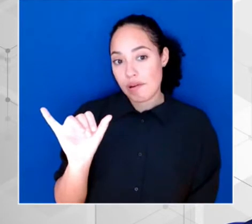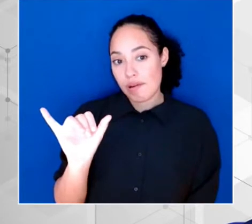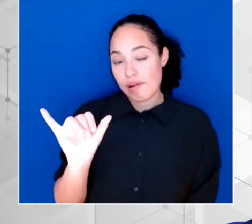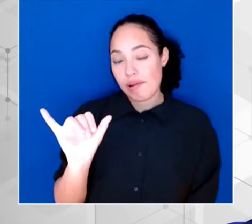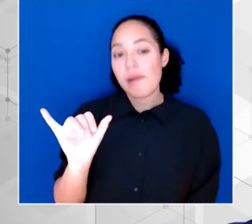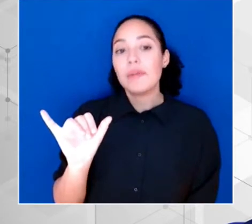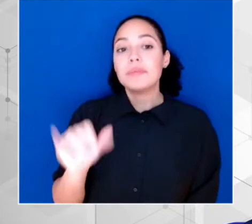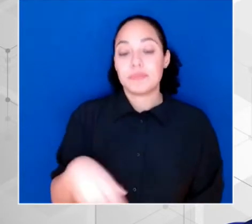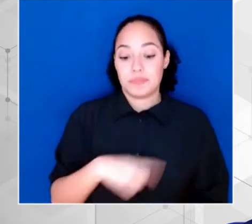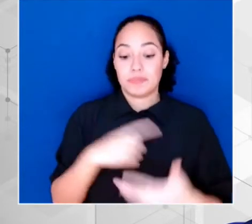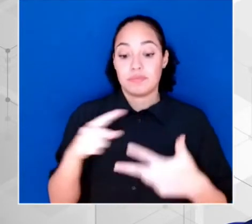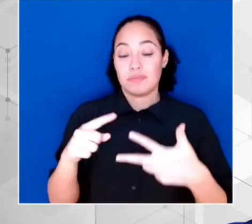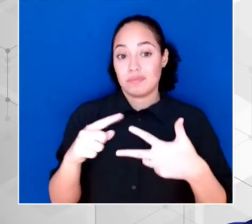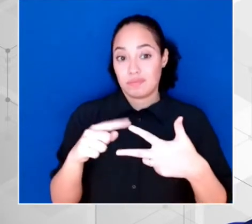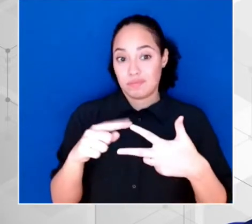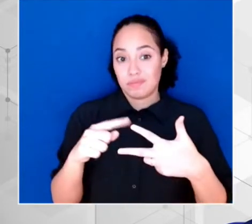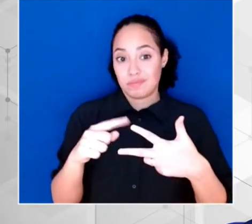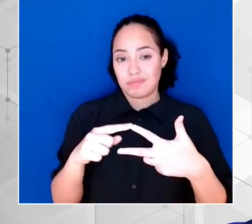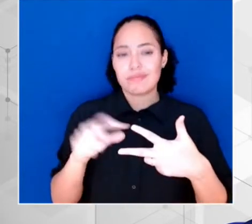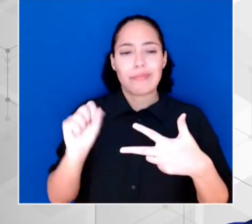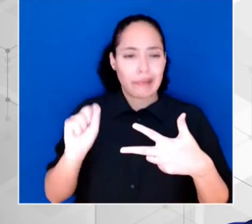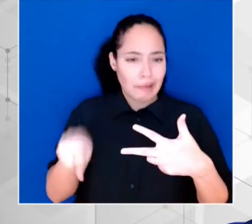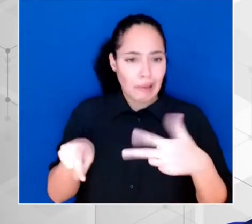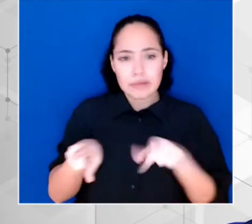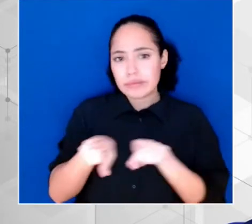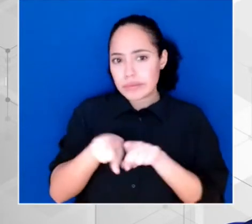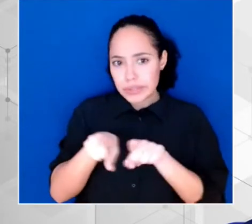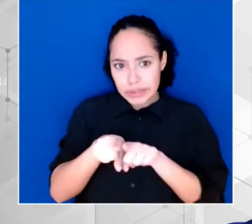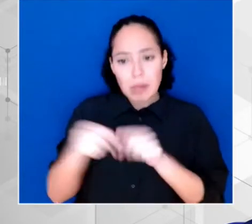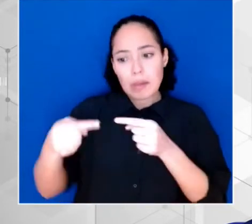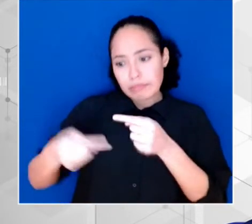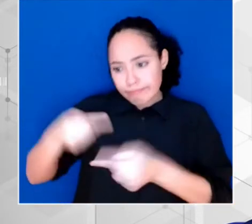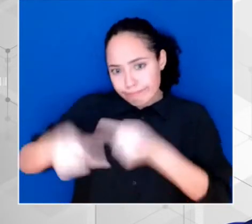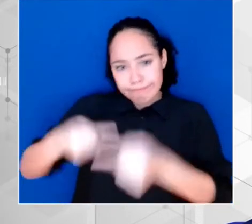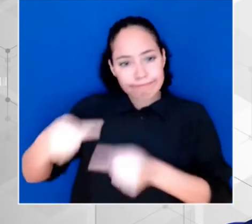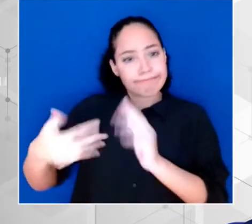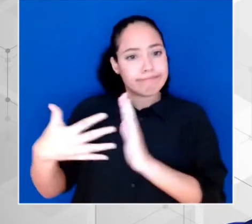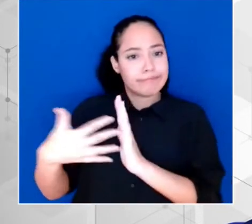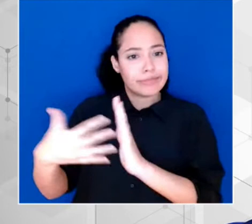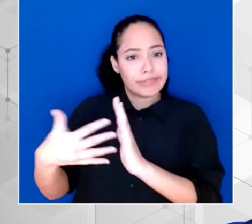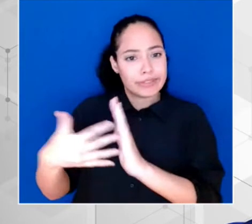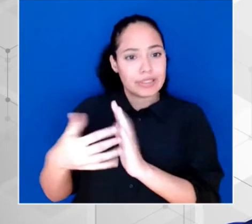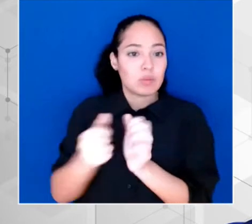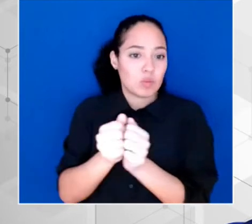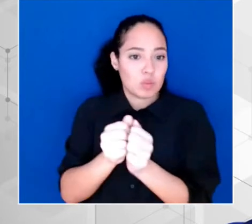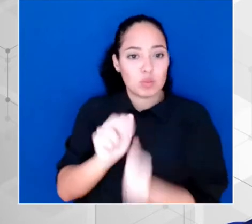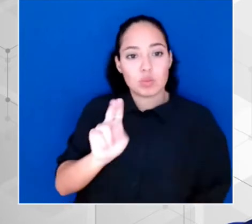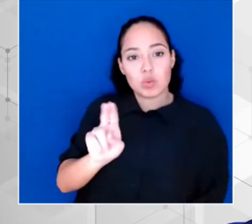running PA11Y followed by the URL that you wish to test.